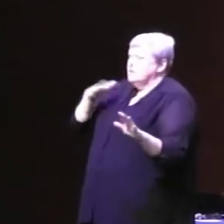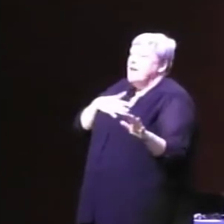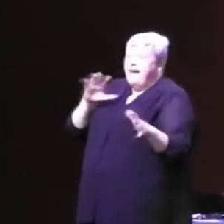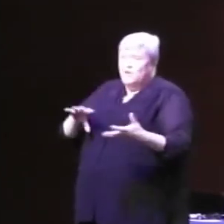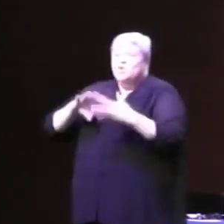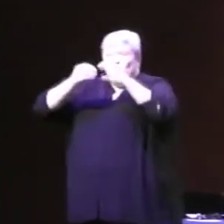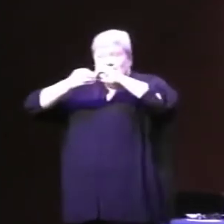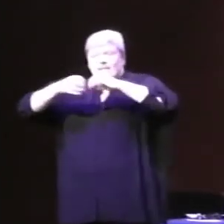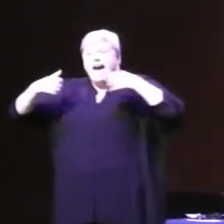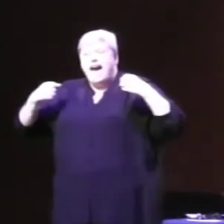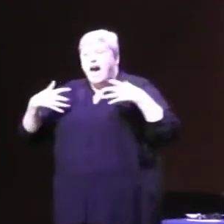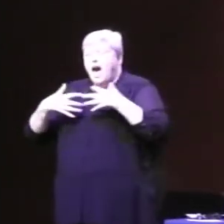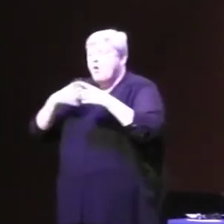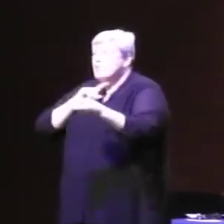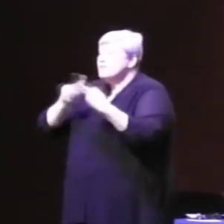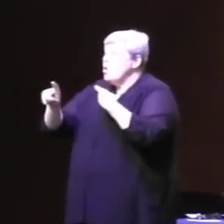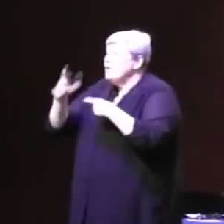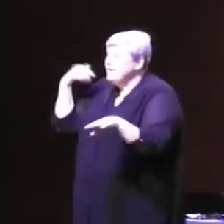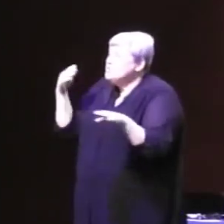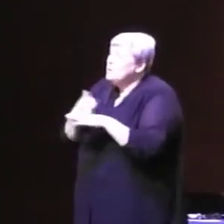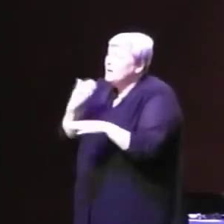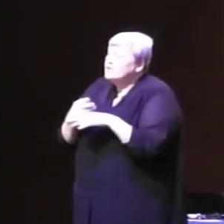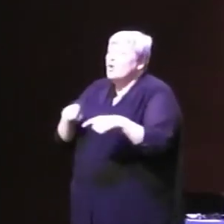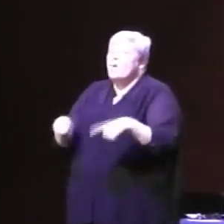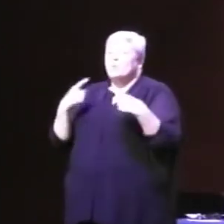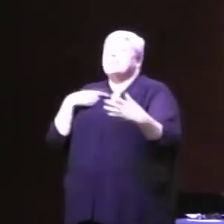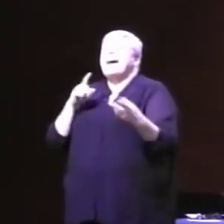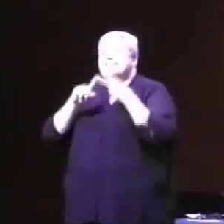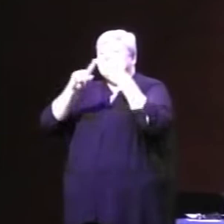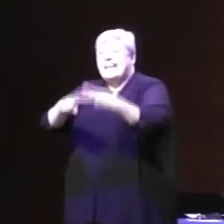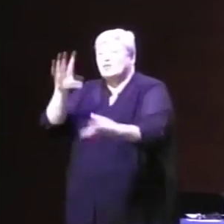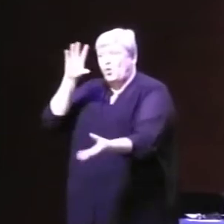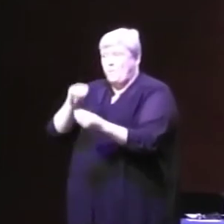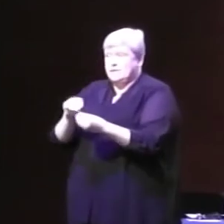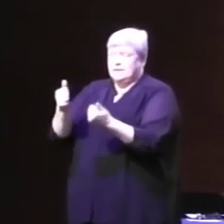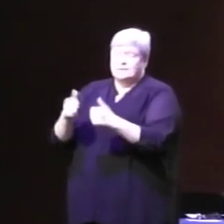creative in how we respond to this. We need to be practical in opposing it. I second the commissary.